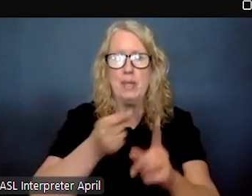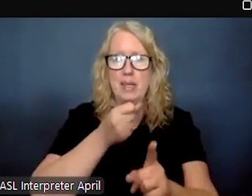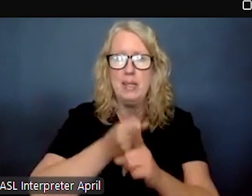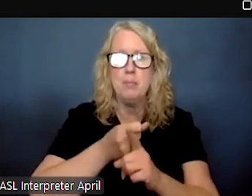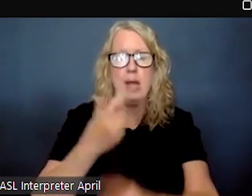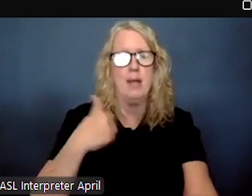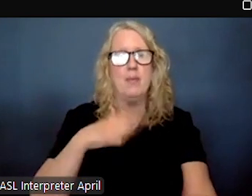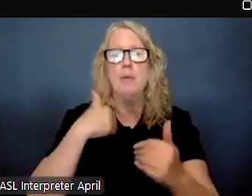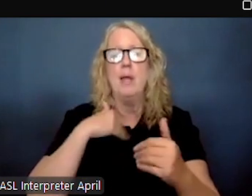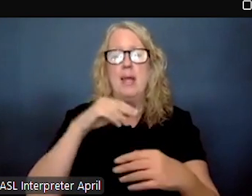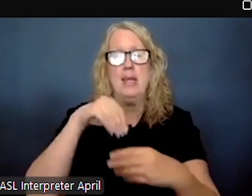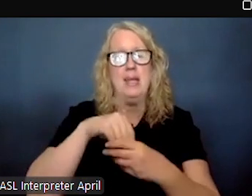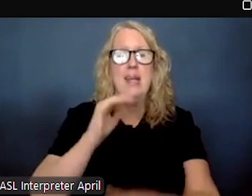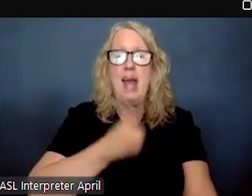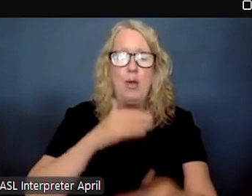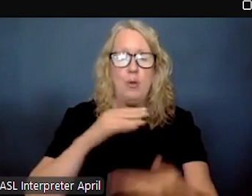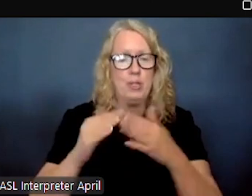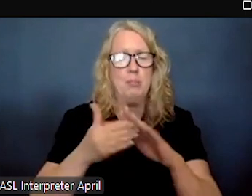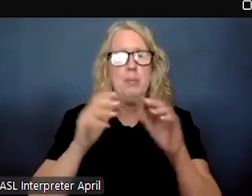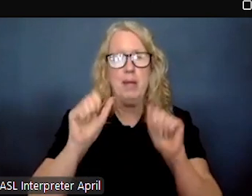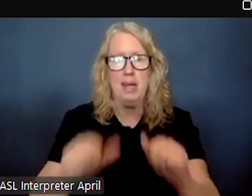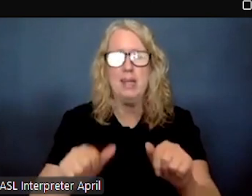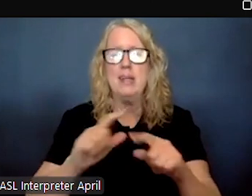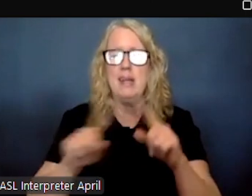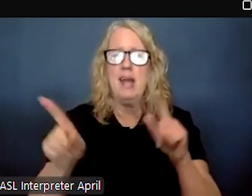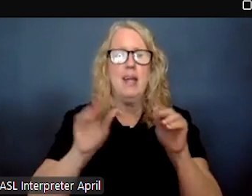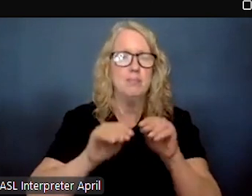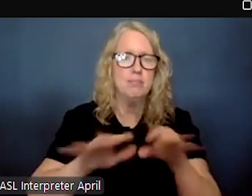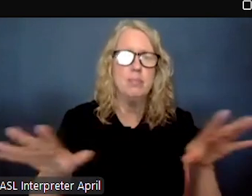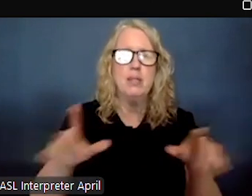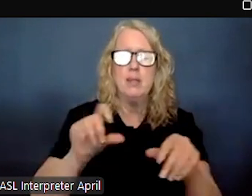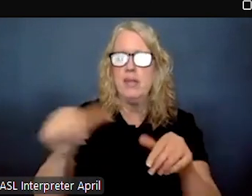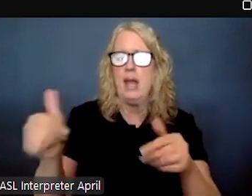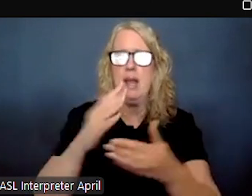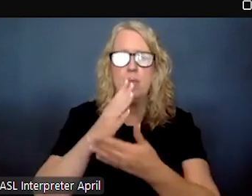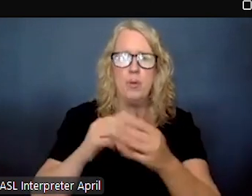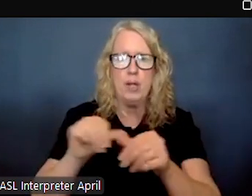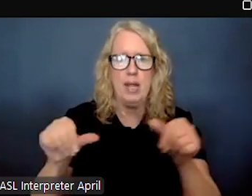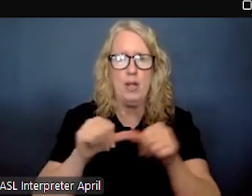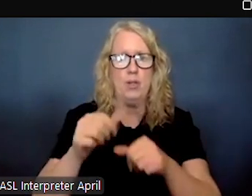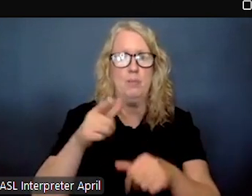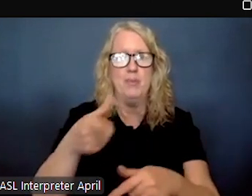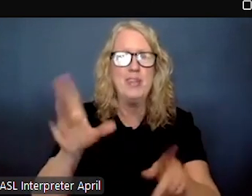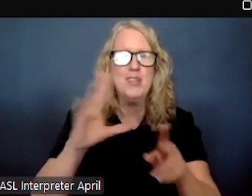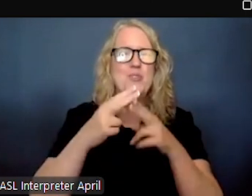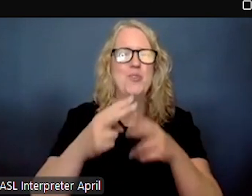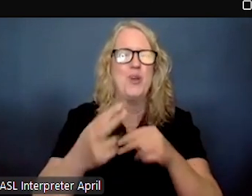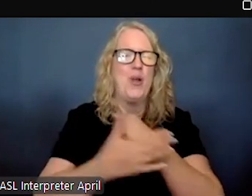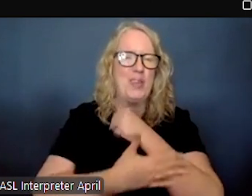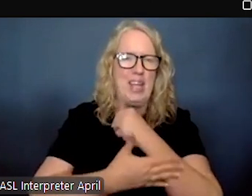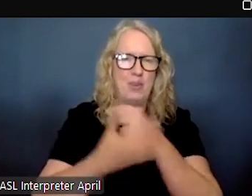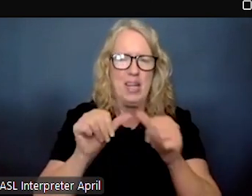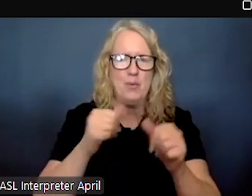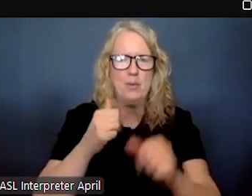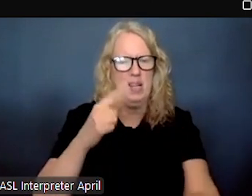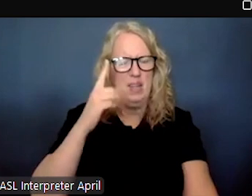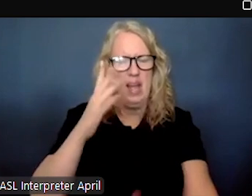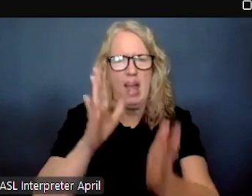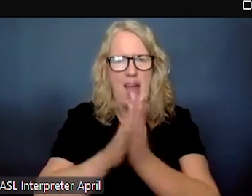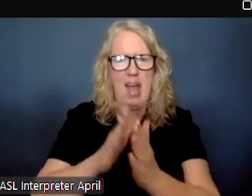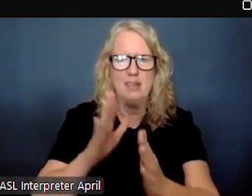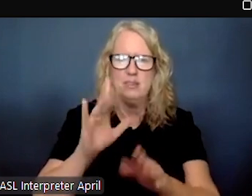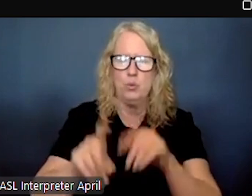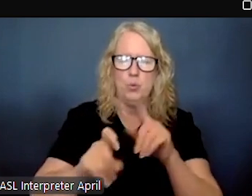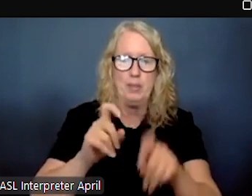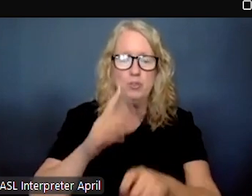we've had in our community will be able to spread among the rest of the parishes here, which you guys call counties. I think somebody asked the question if we were a